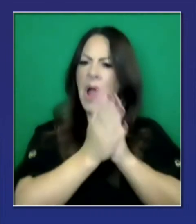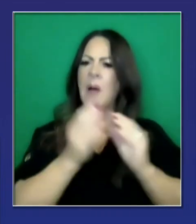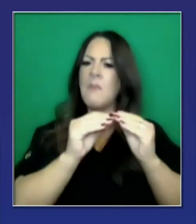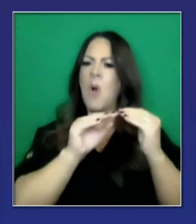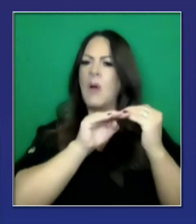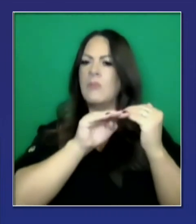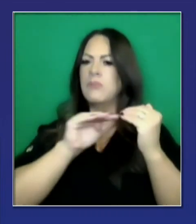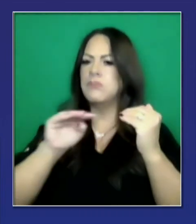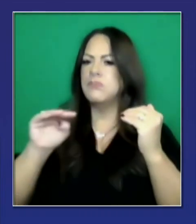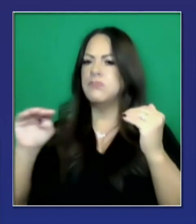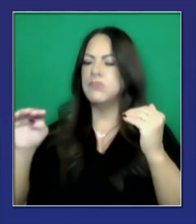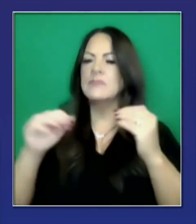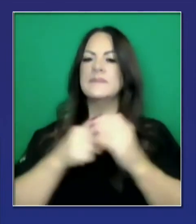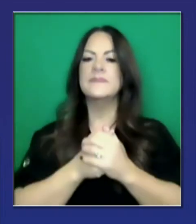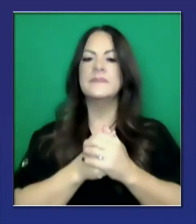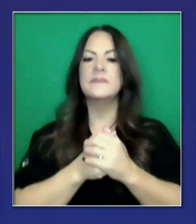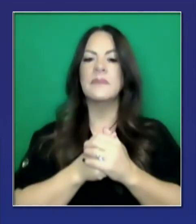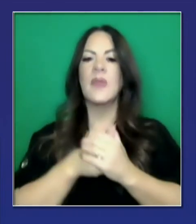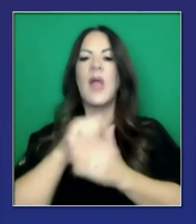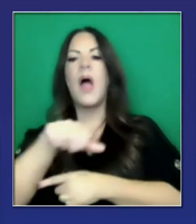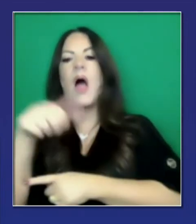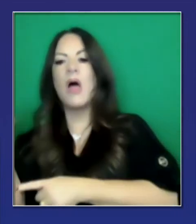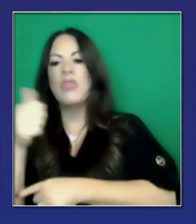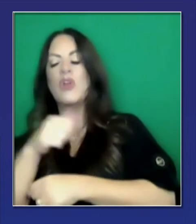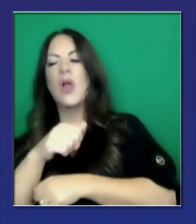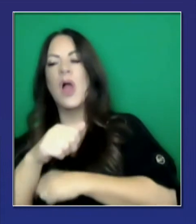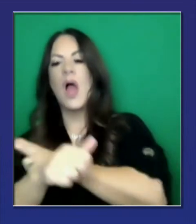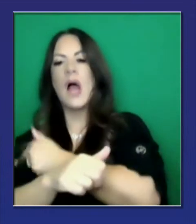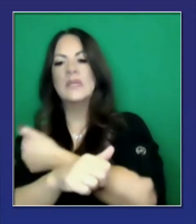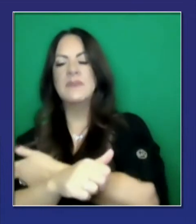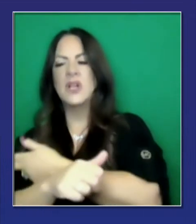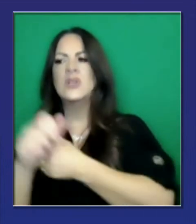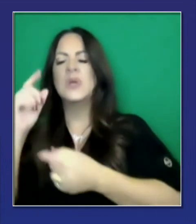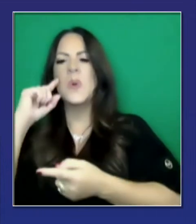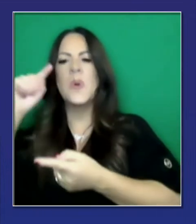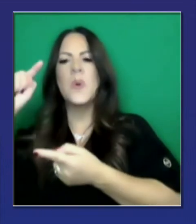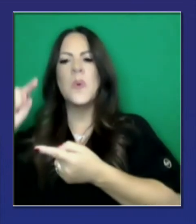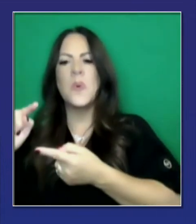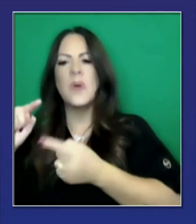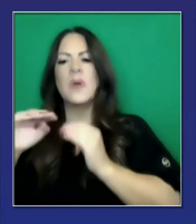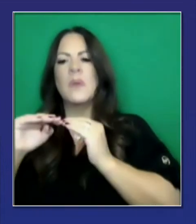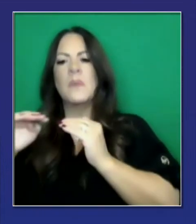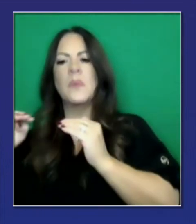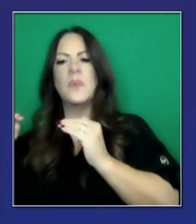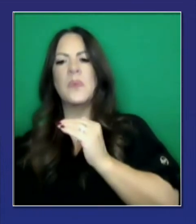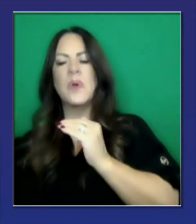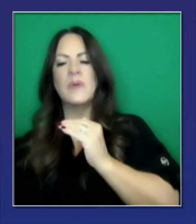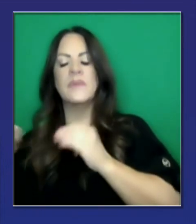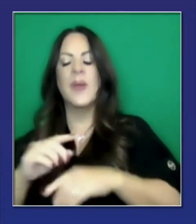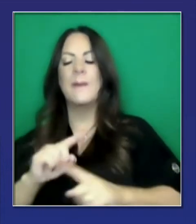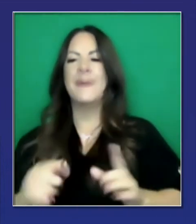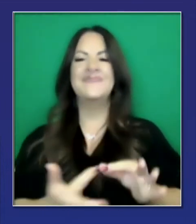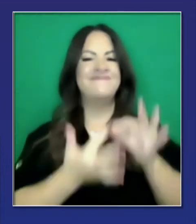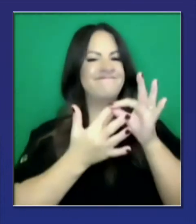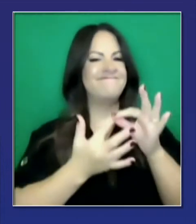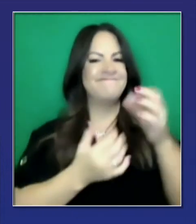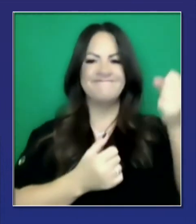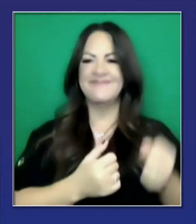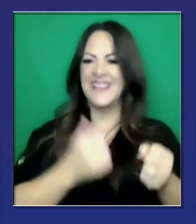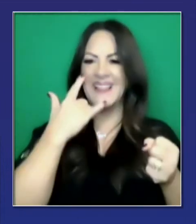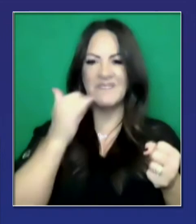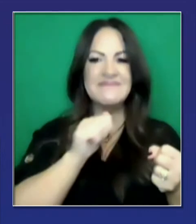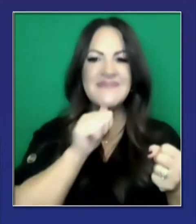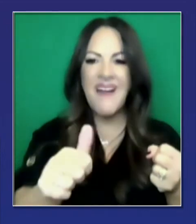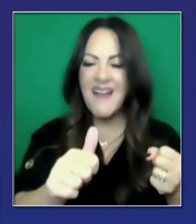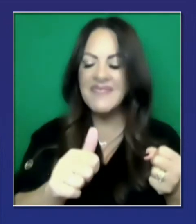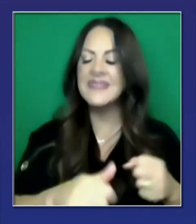that rate of growth beginning to subside, with one major exception, and that's Southern California, that continues